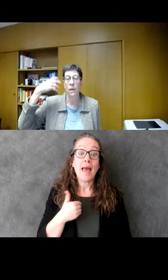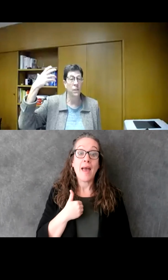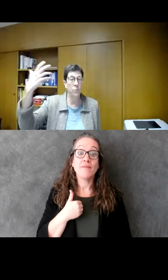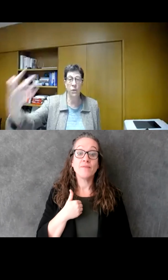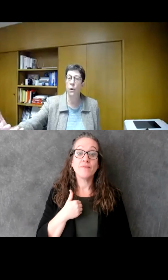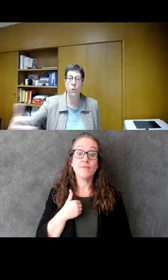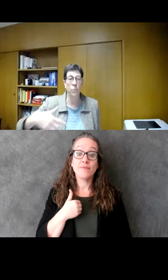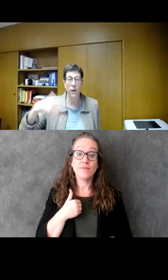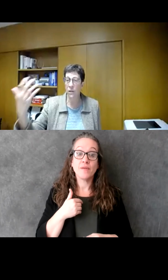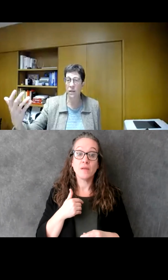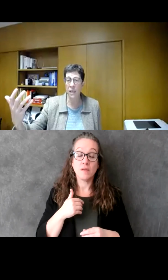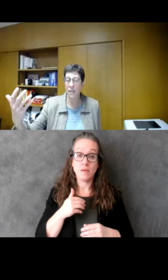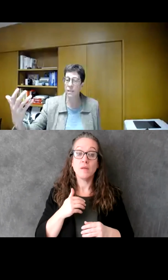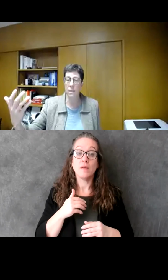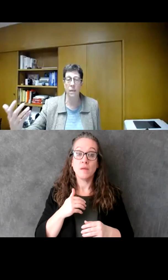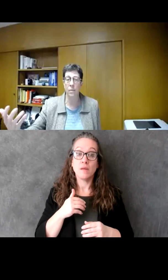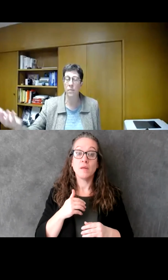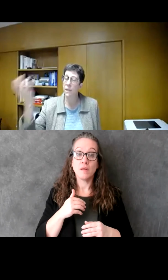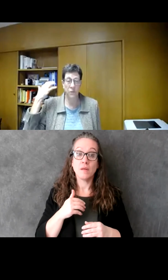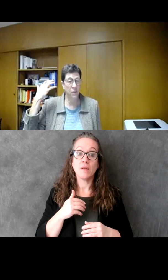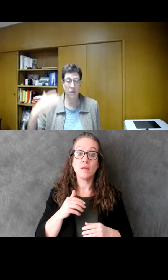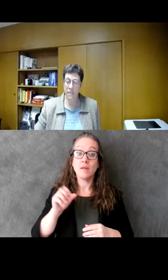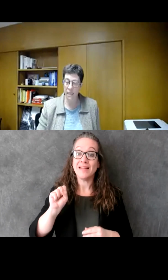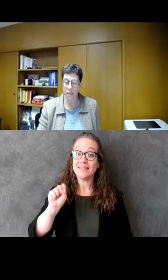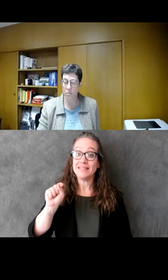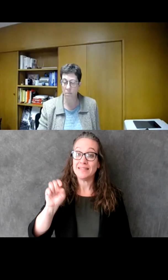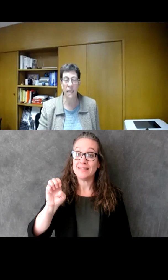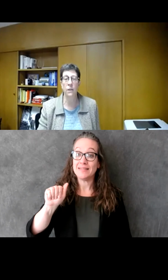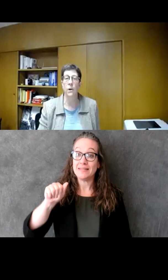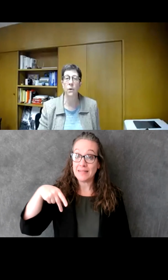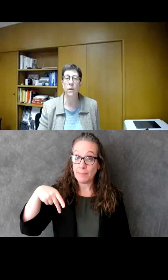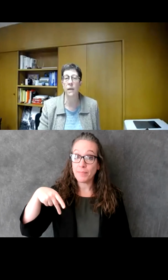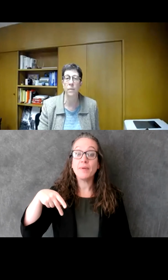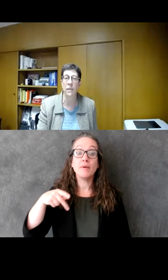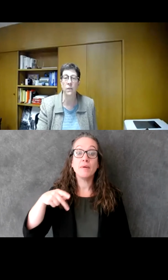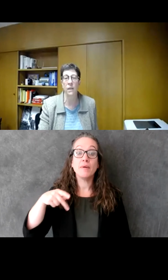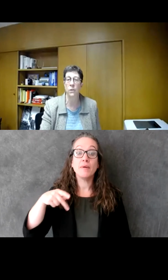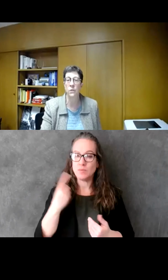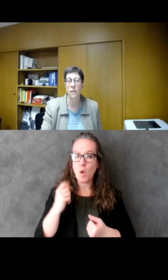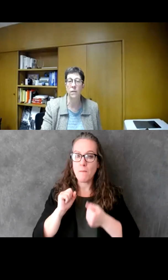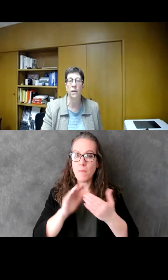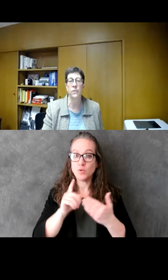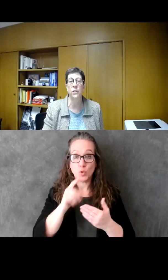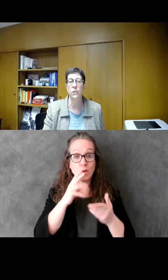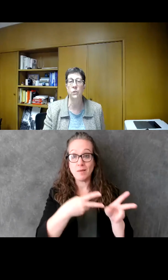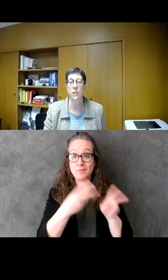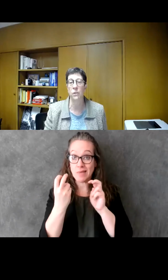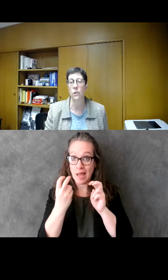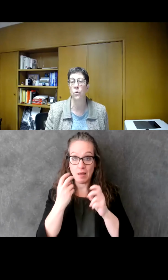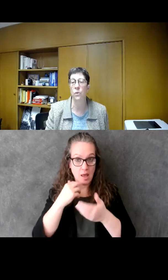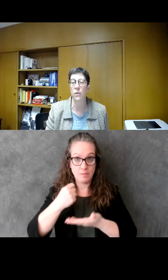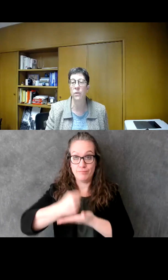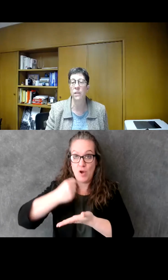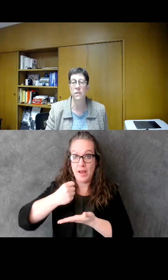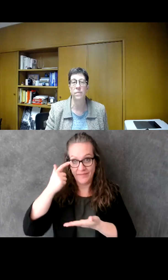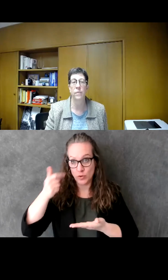then to put your own brand on things. Just take it and make it your own, and use it, so you can use it in your